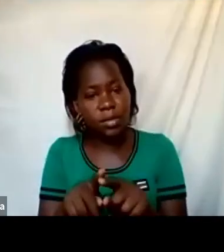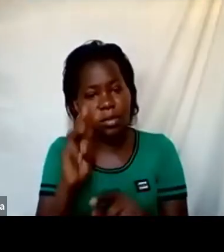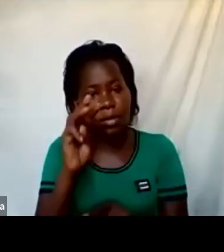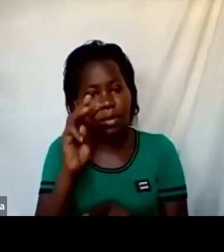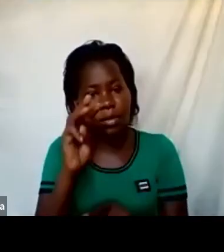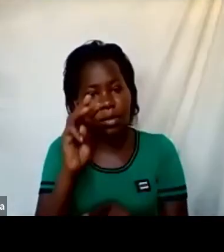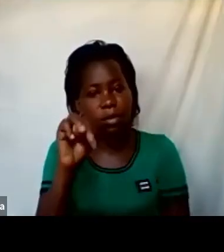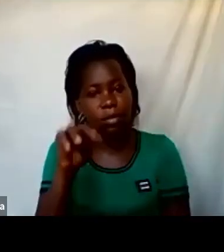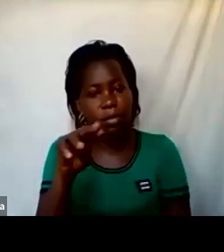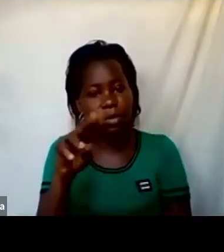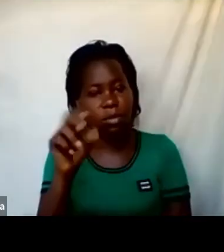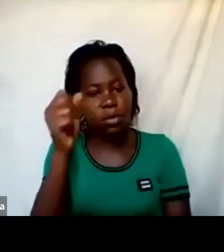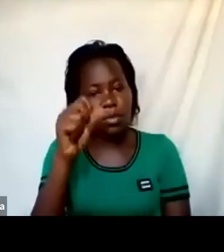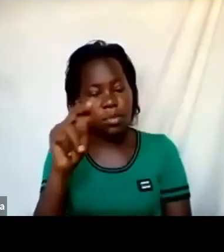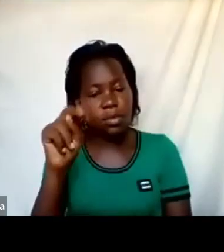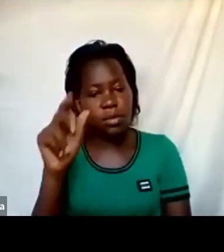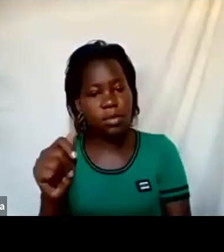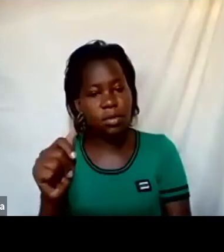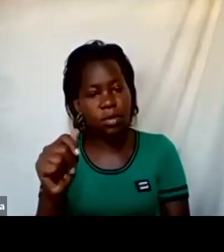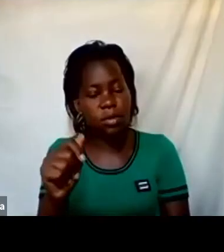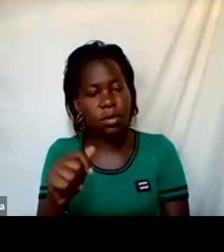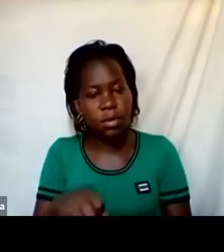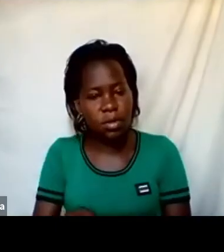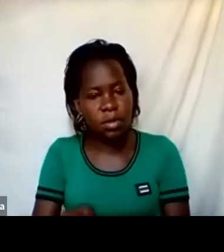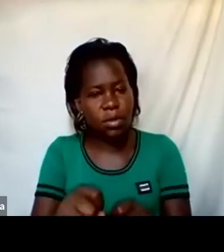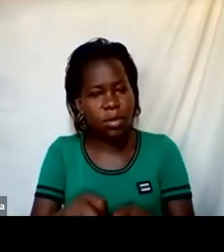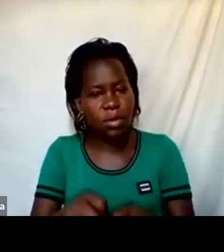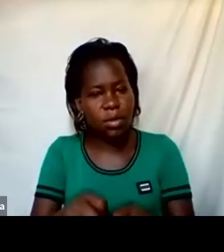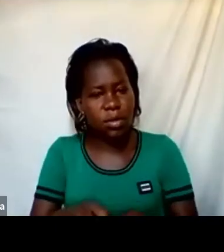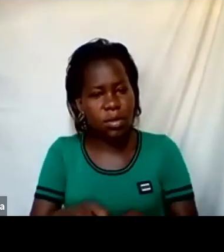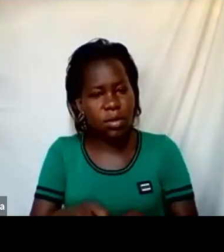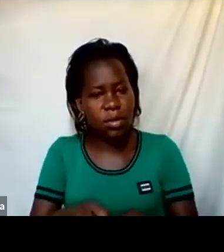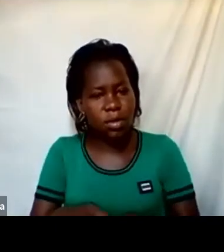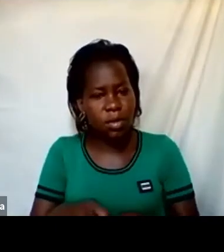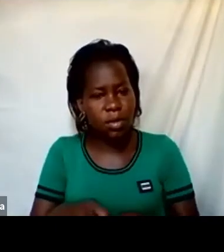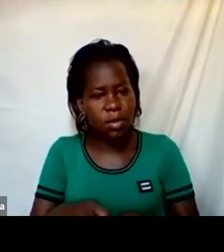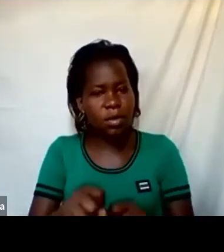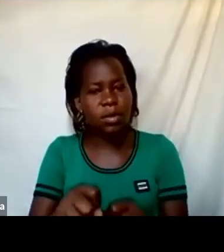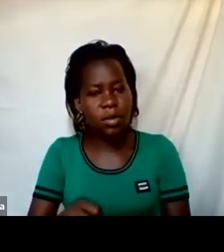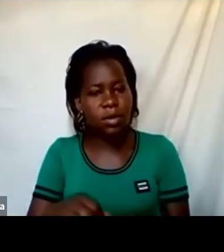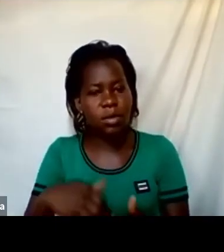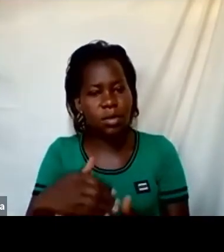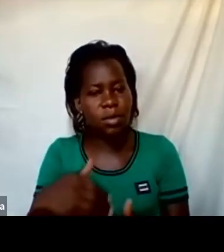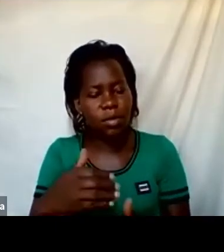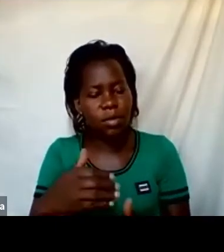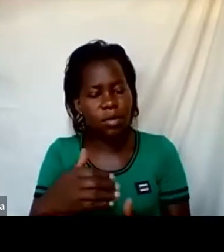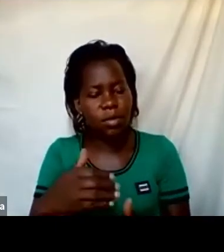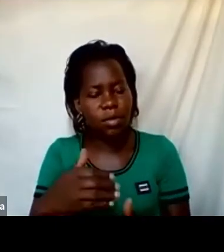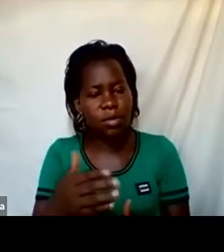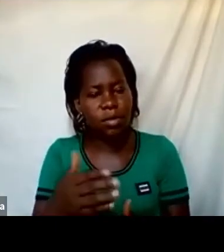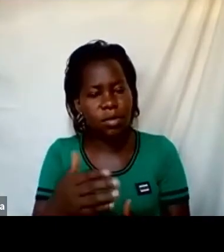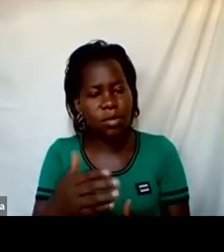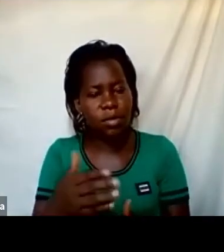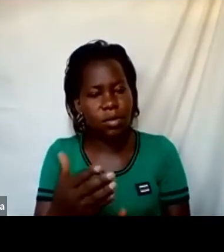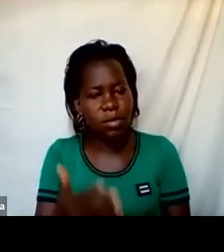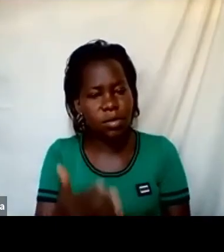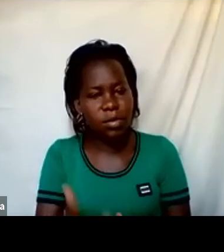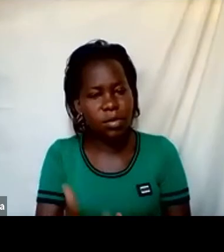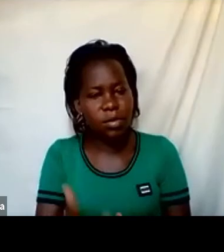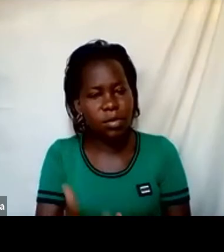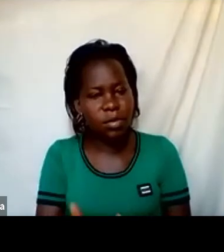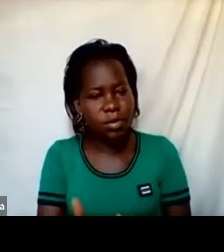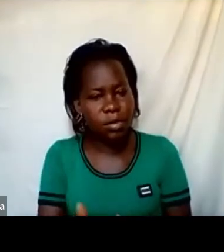Rolexes. In fact, theirs even had solar, so you could even put solar. People can start selling in the evening. I think that's a brilliant idea. Omar, please